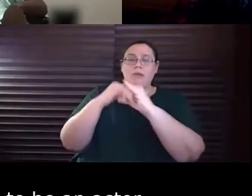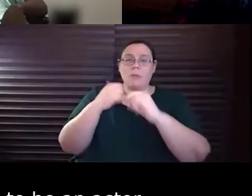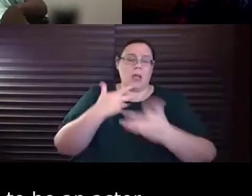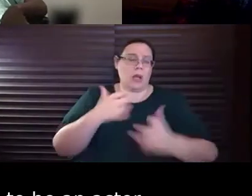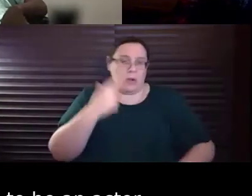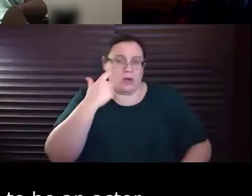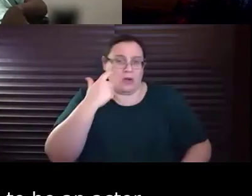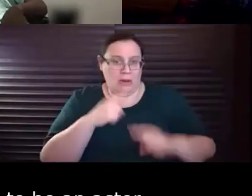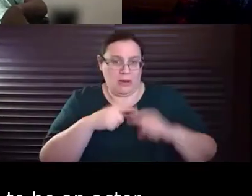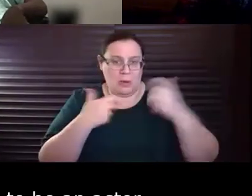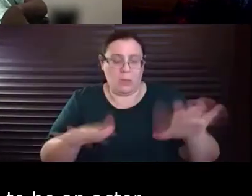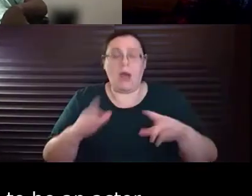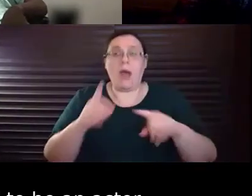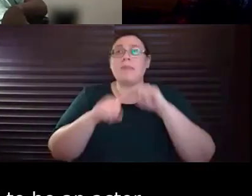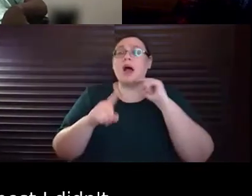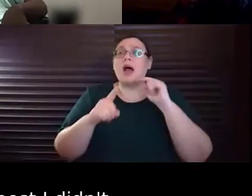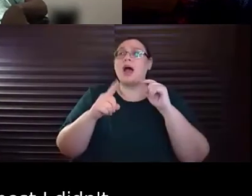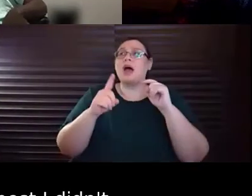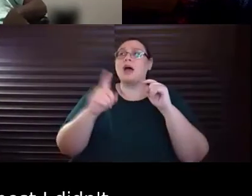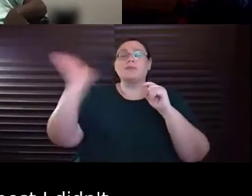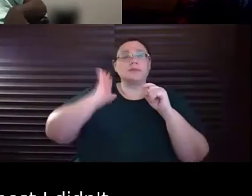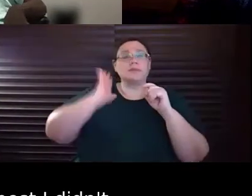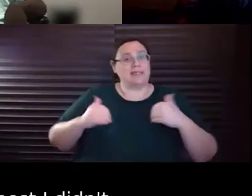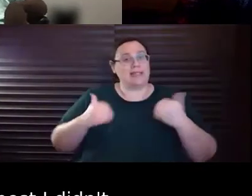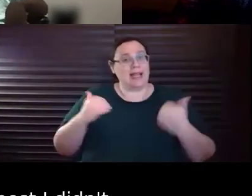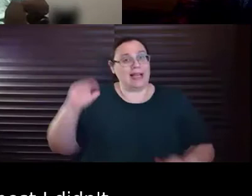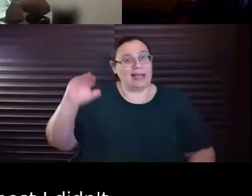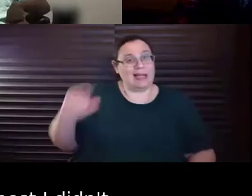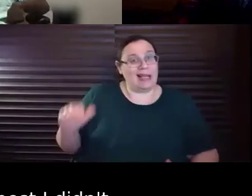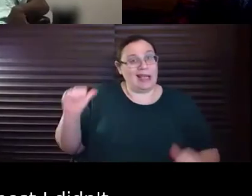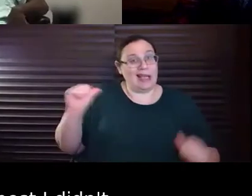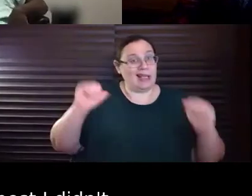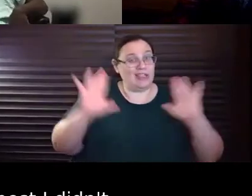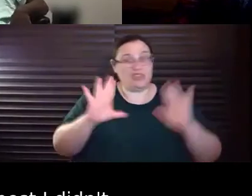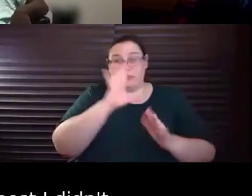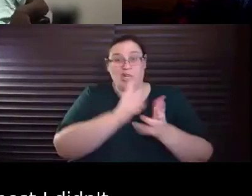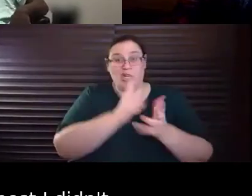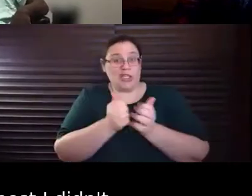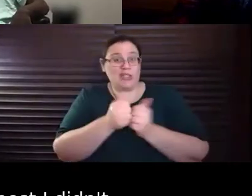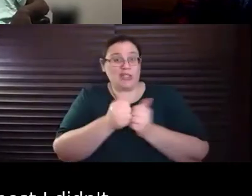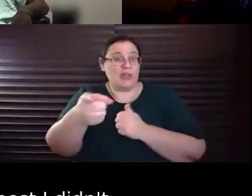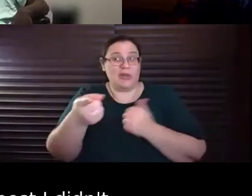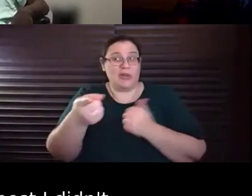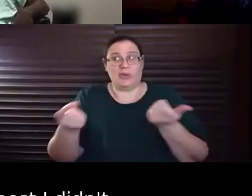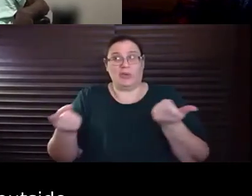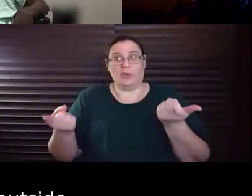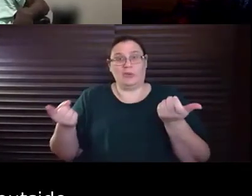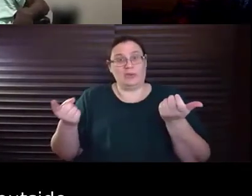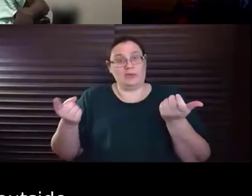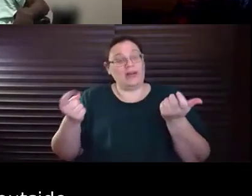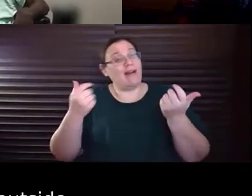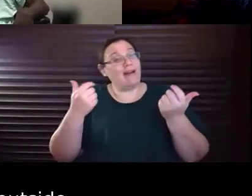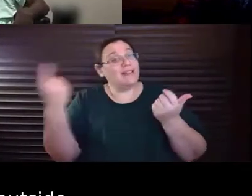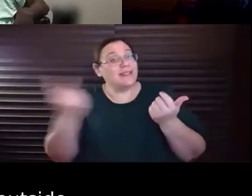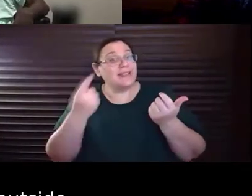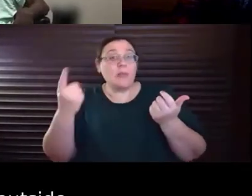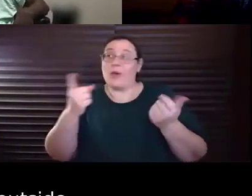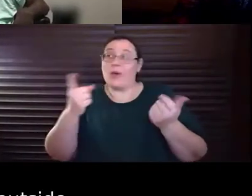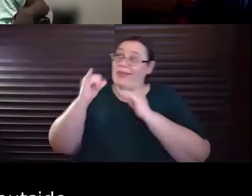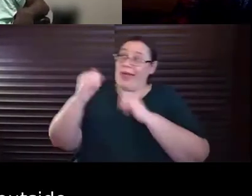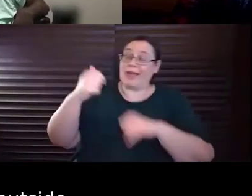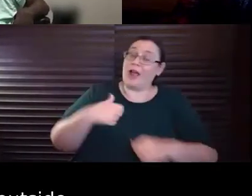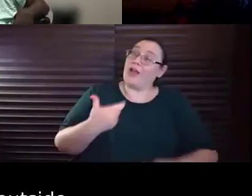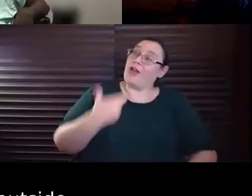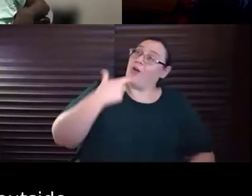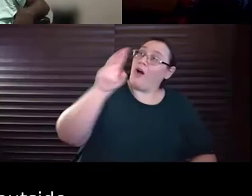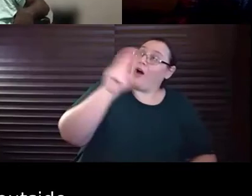actor from I was very little, but to be honest, I didn't really have anybody that was like me